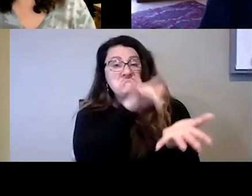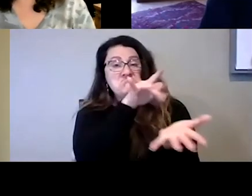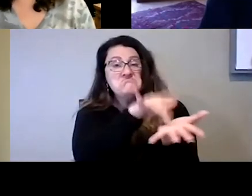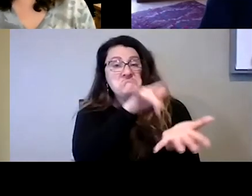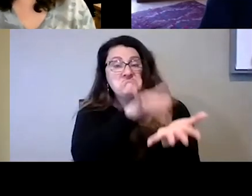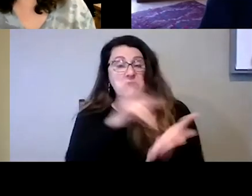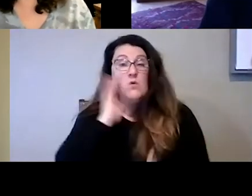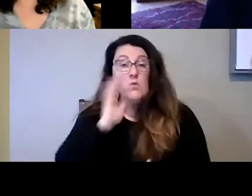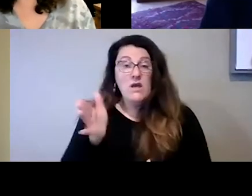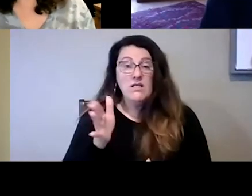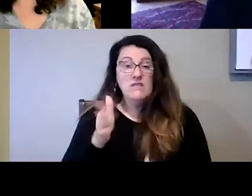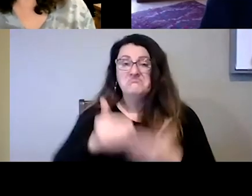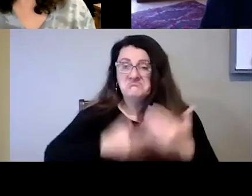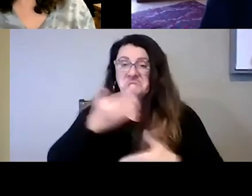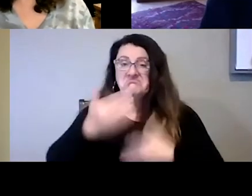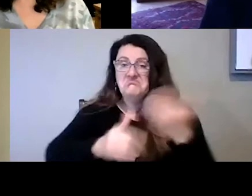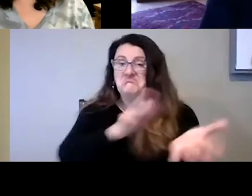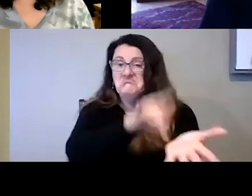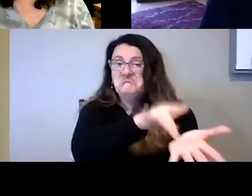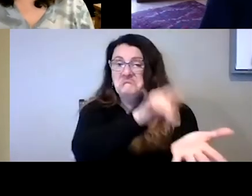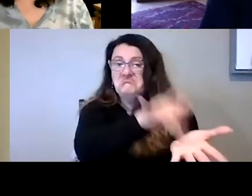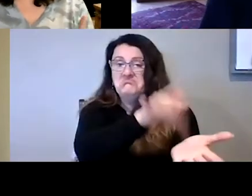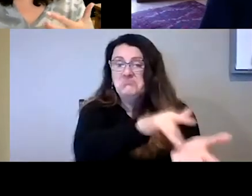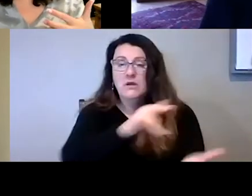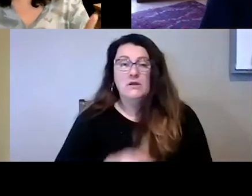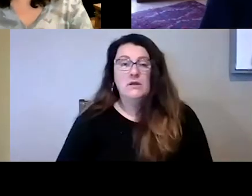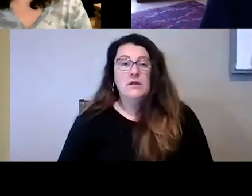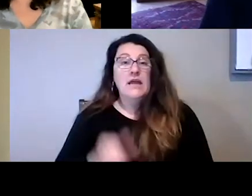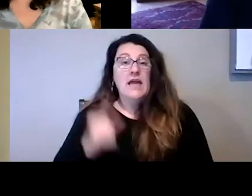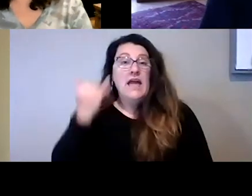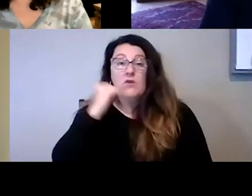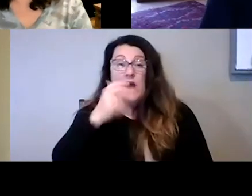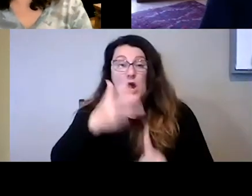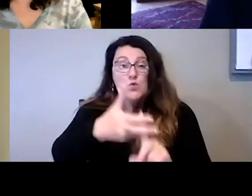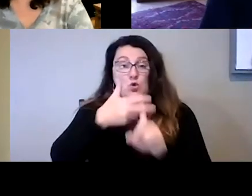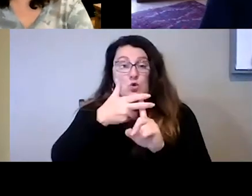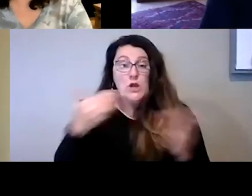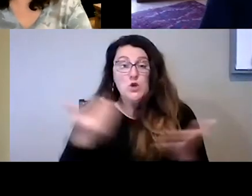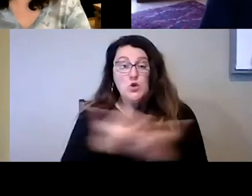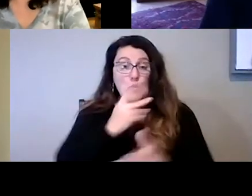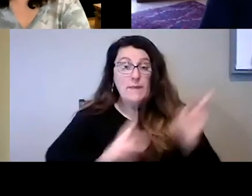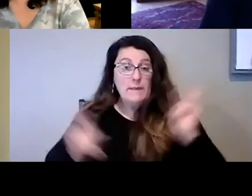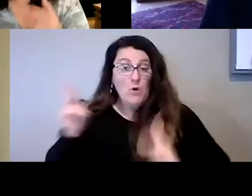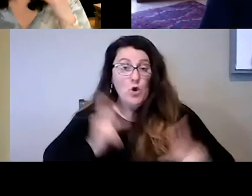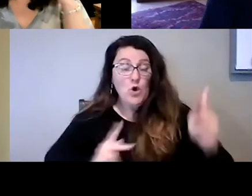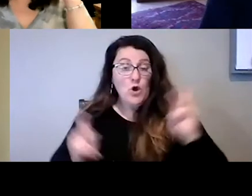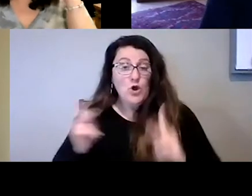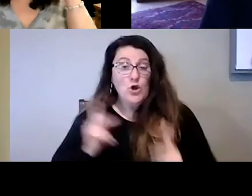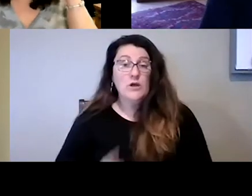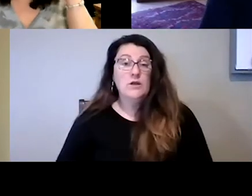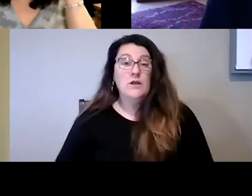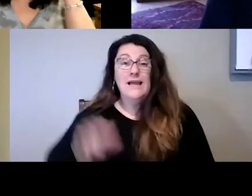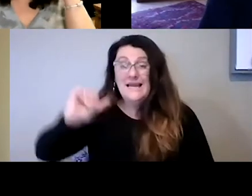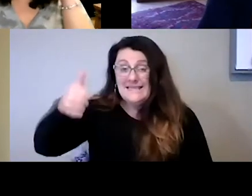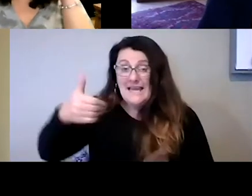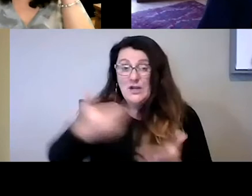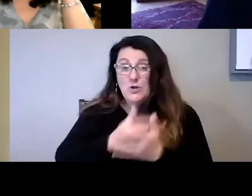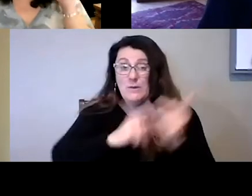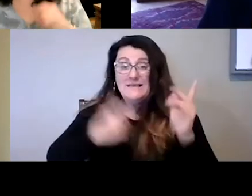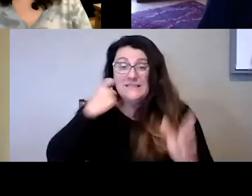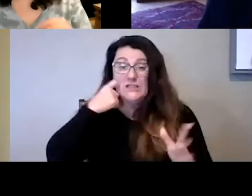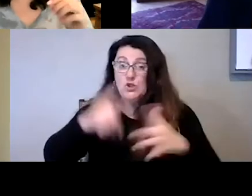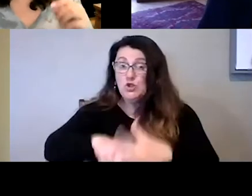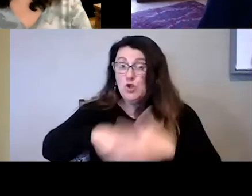us every step of the way. So if we're not recruiting new committee people, if we're not getting the 10 new people that just started on